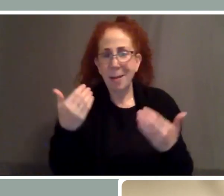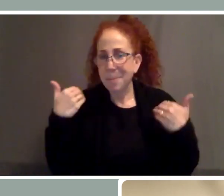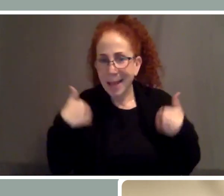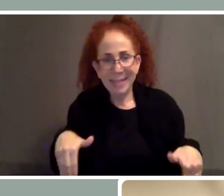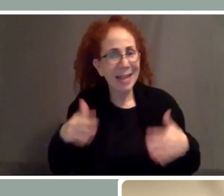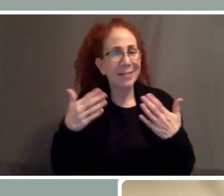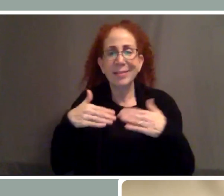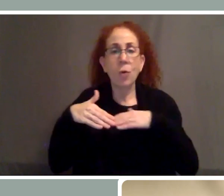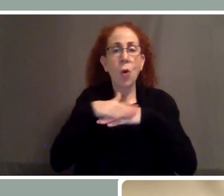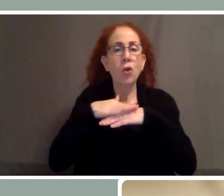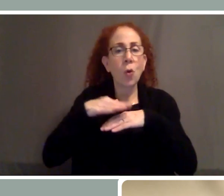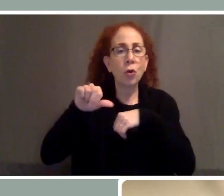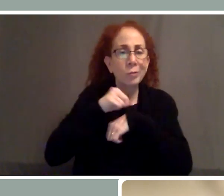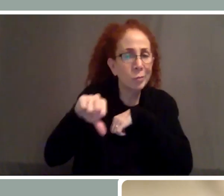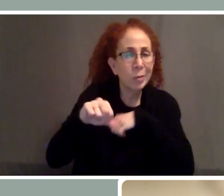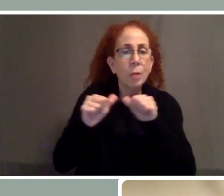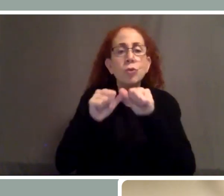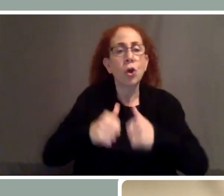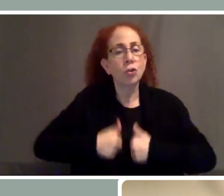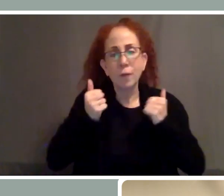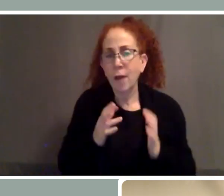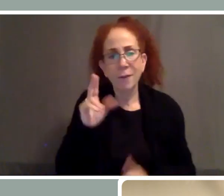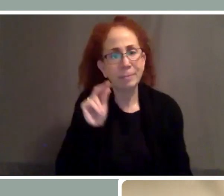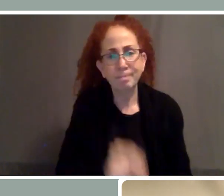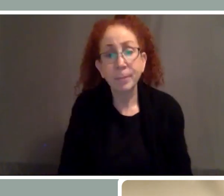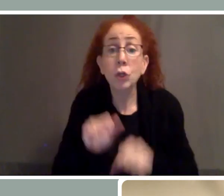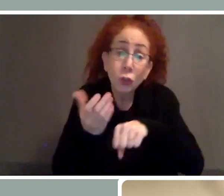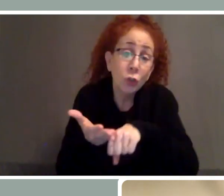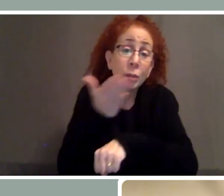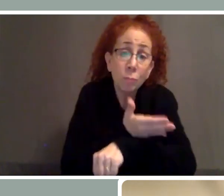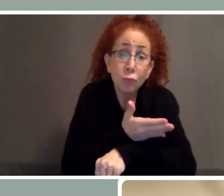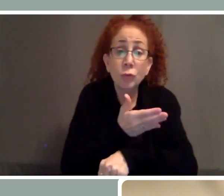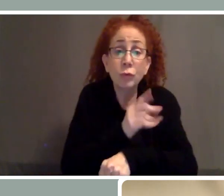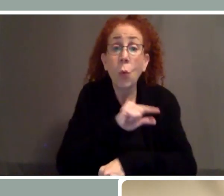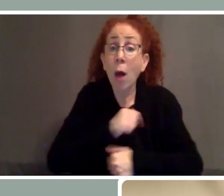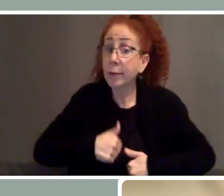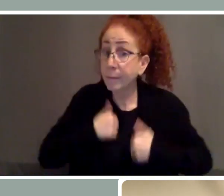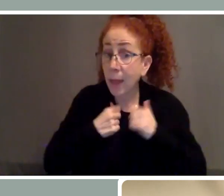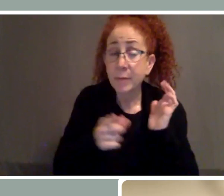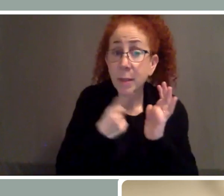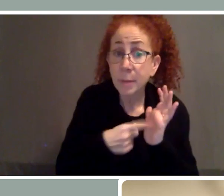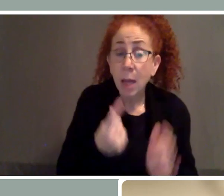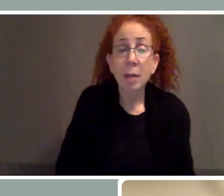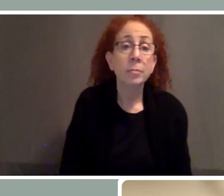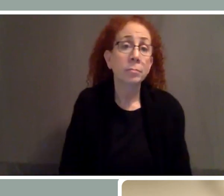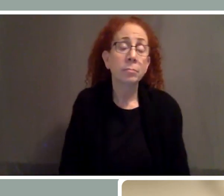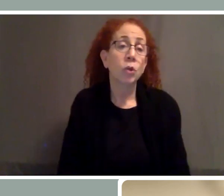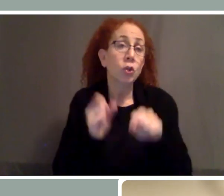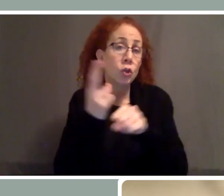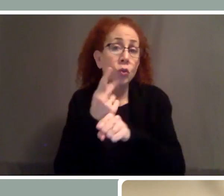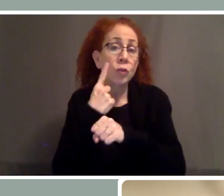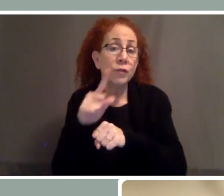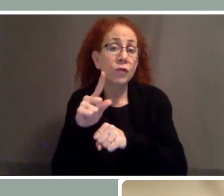local therapy prolongs survival. It could improve quality of life in some cases. It could be used for